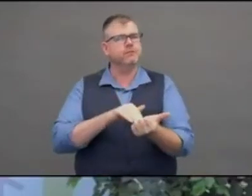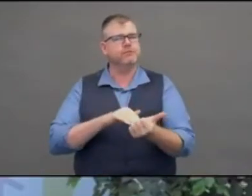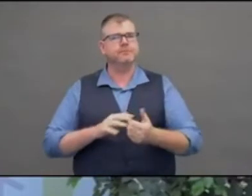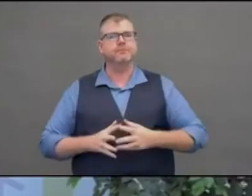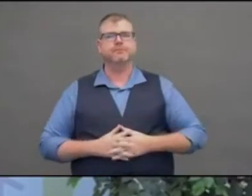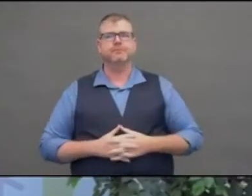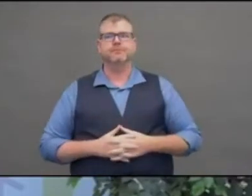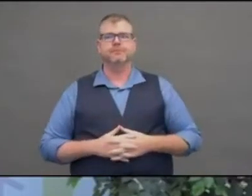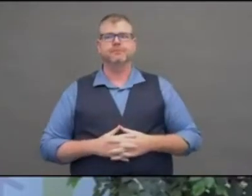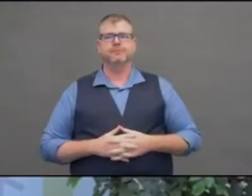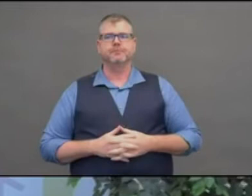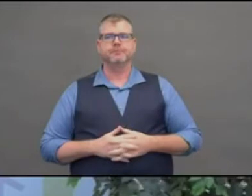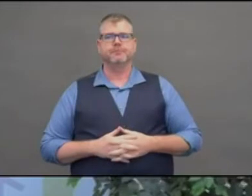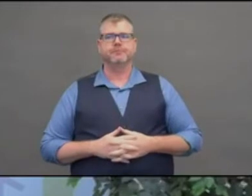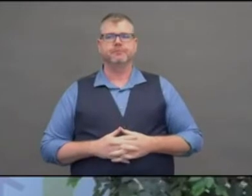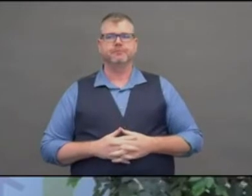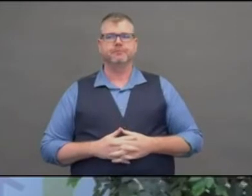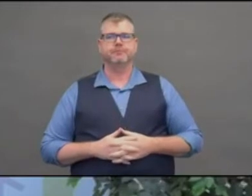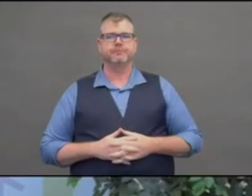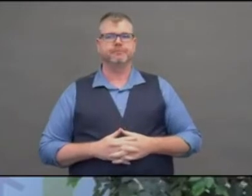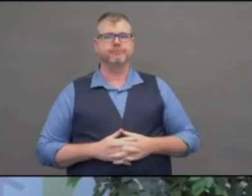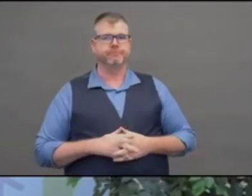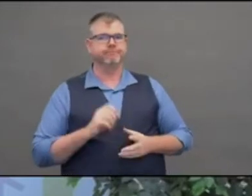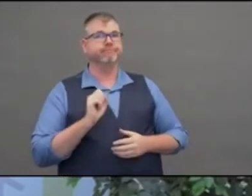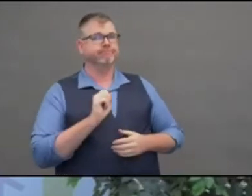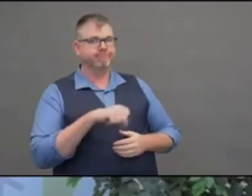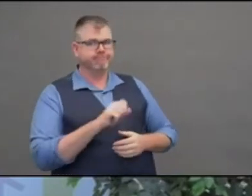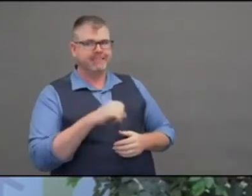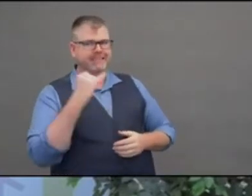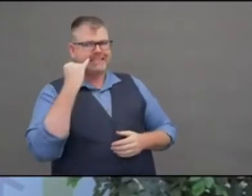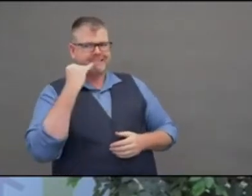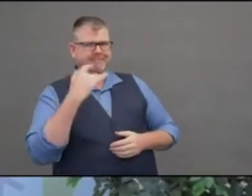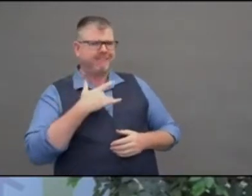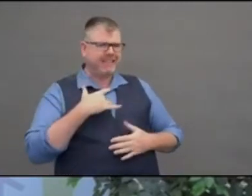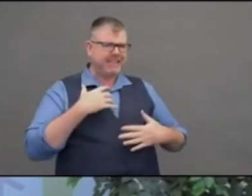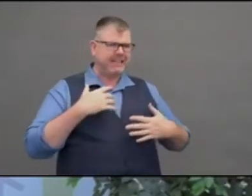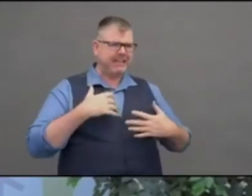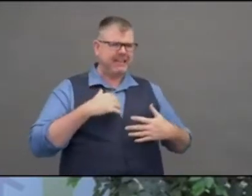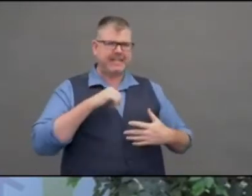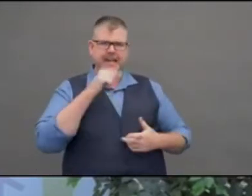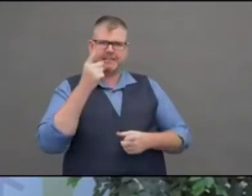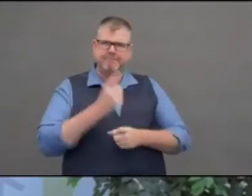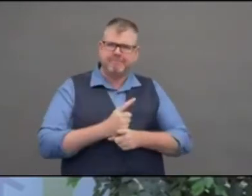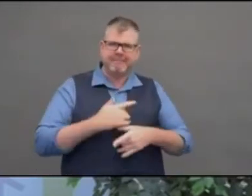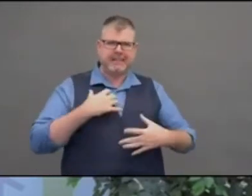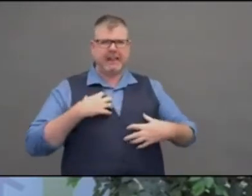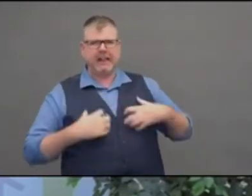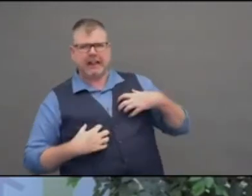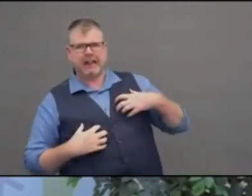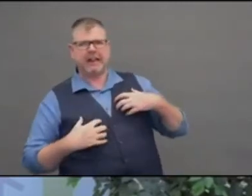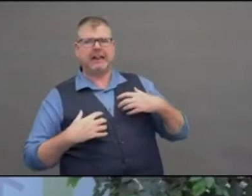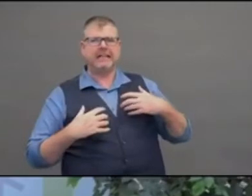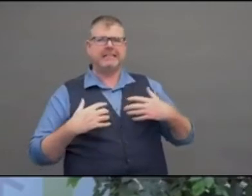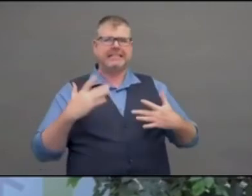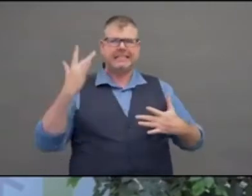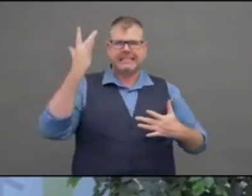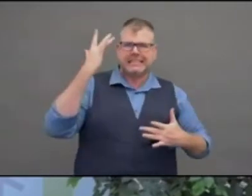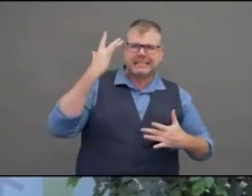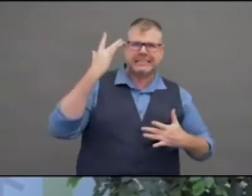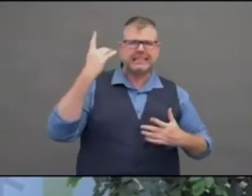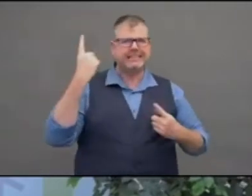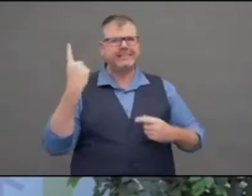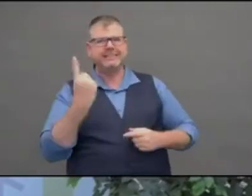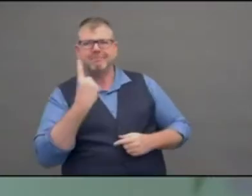if you are feeling something that's out of place, something abnormal, or even just something that doesn't feel right